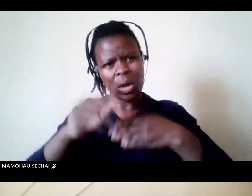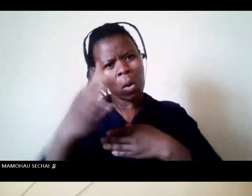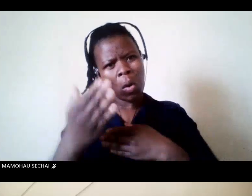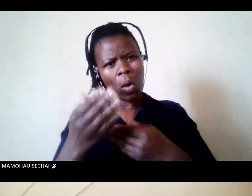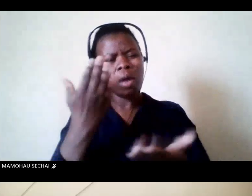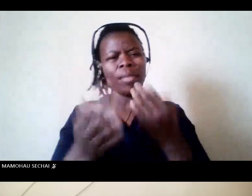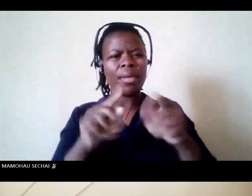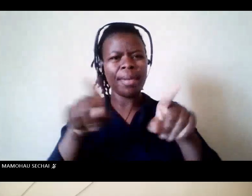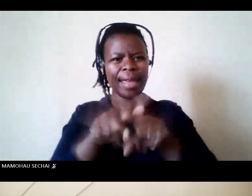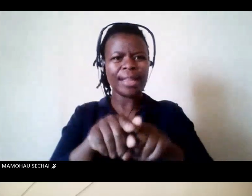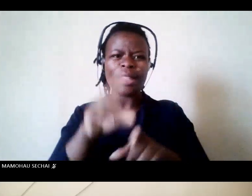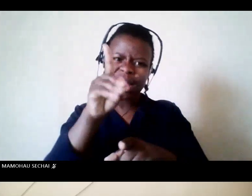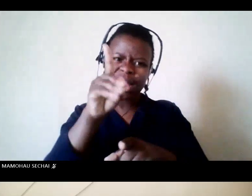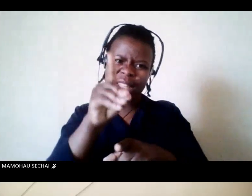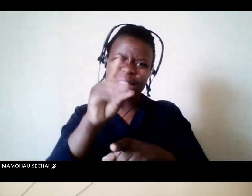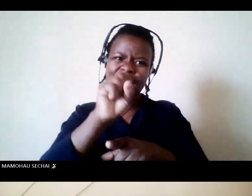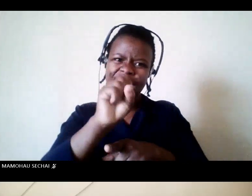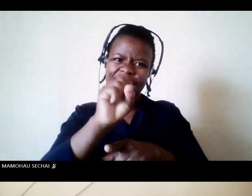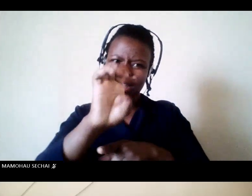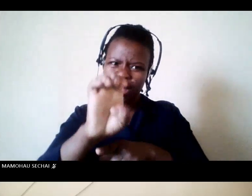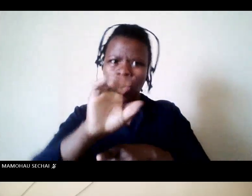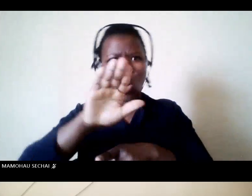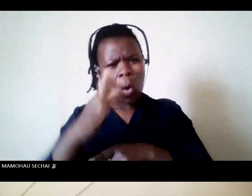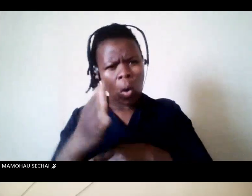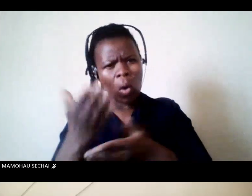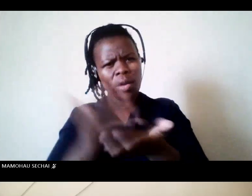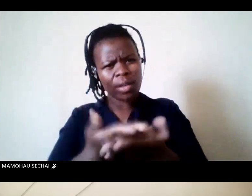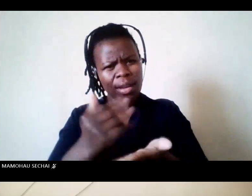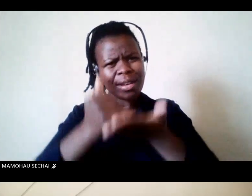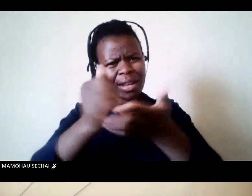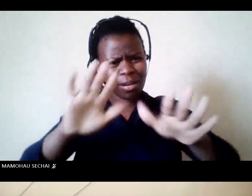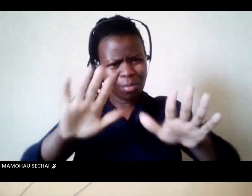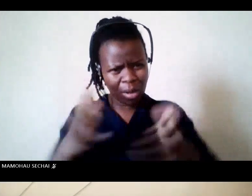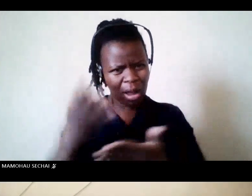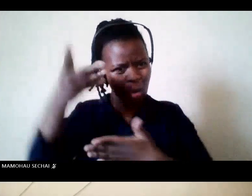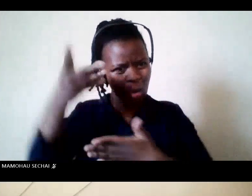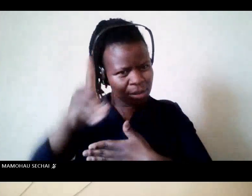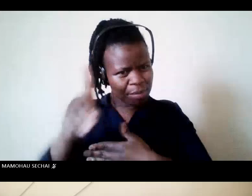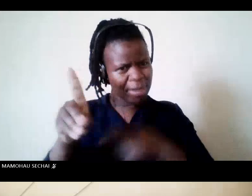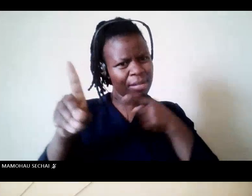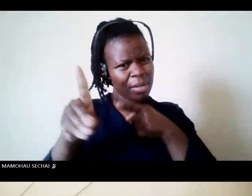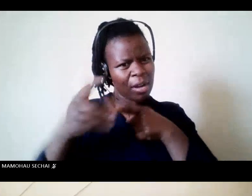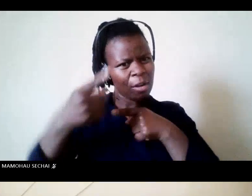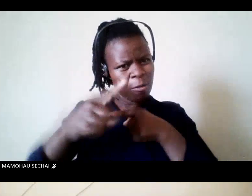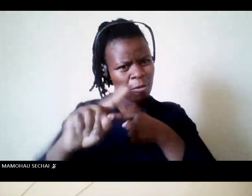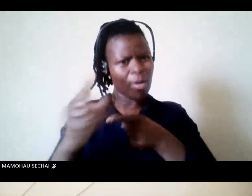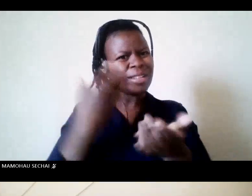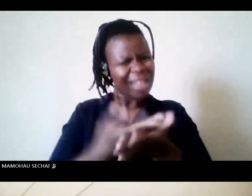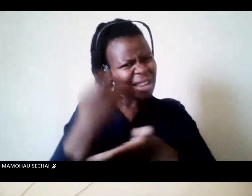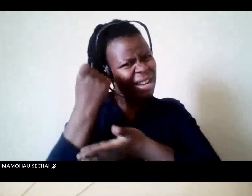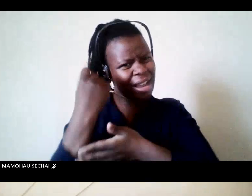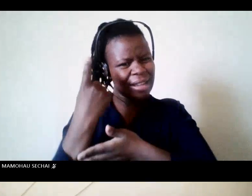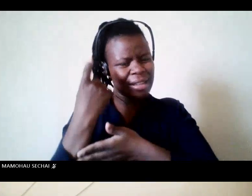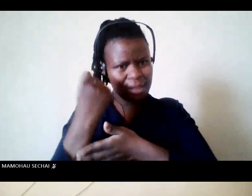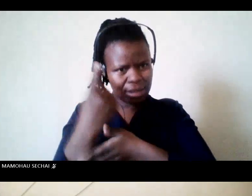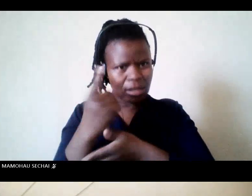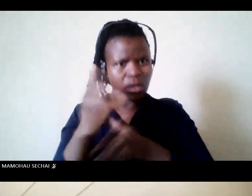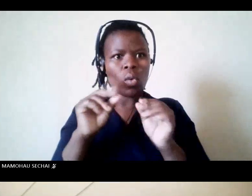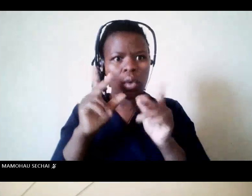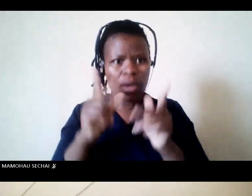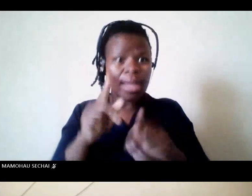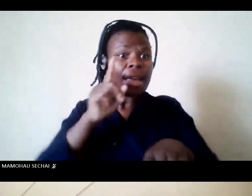DSE, and how can we assist the department maybe in terms of understanding when they